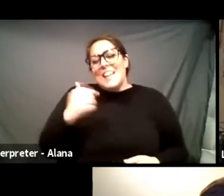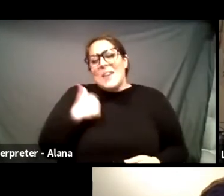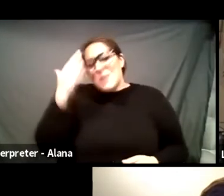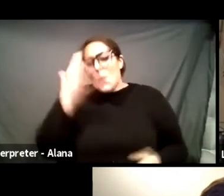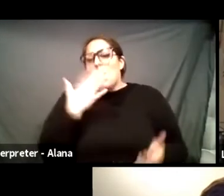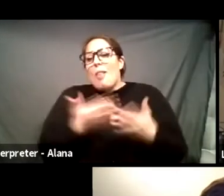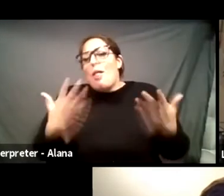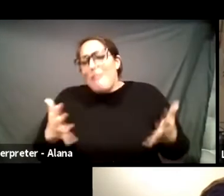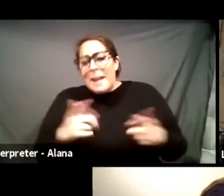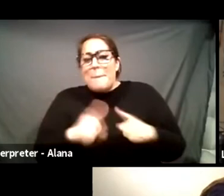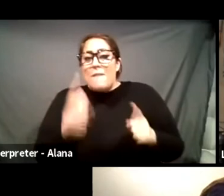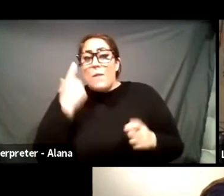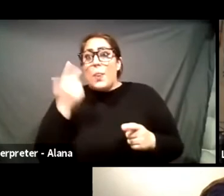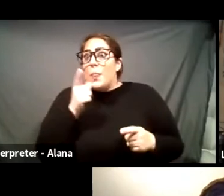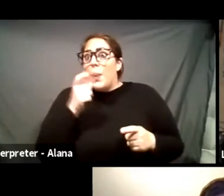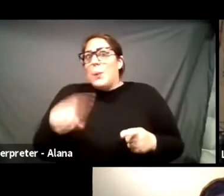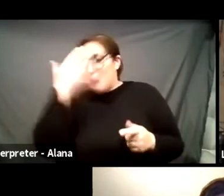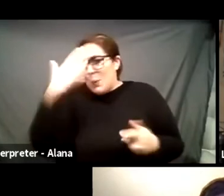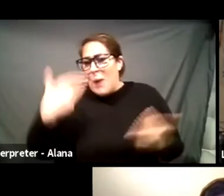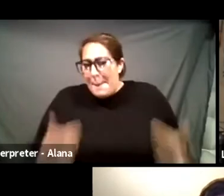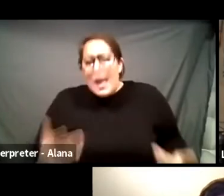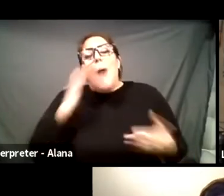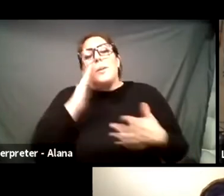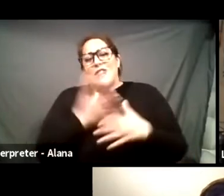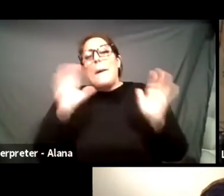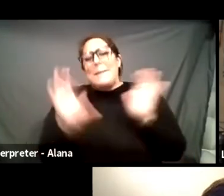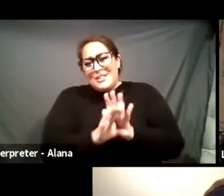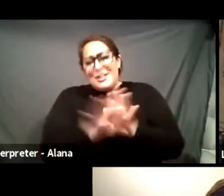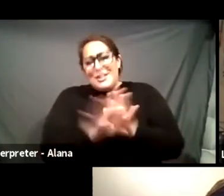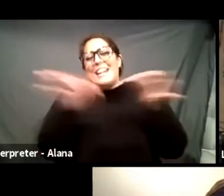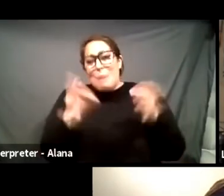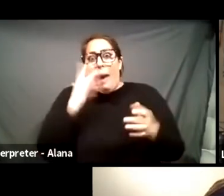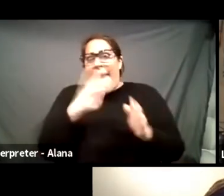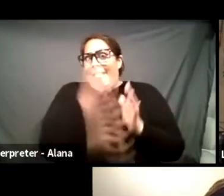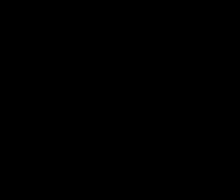but otherwise, I will maybe just share a picture to answer that